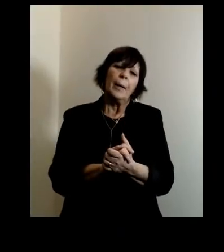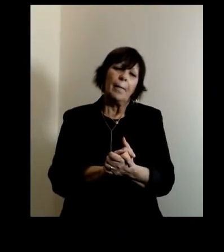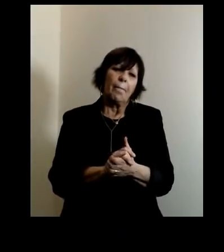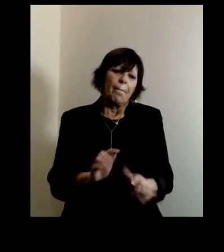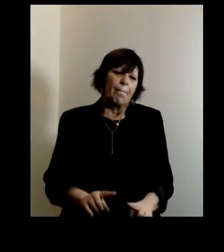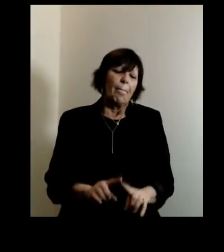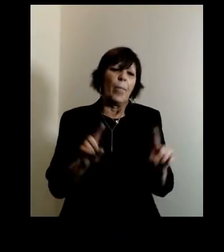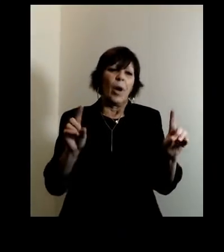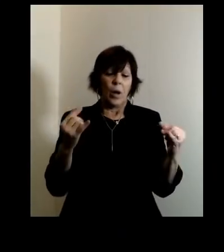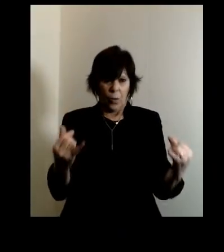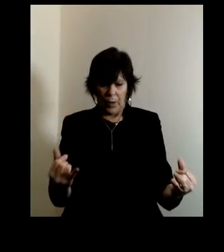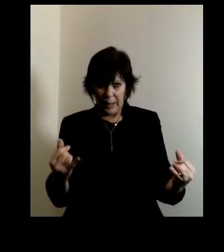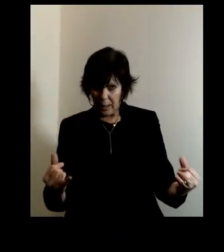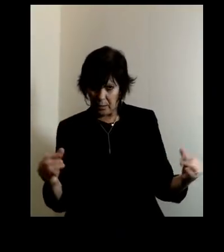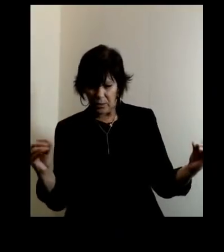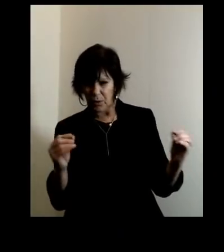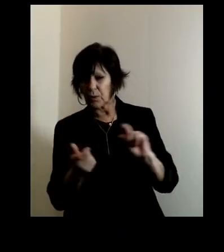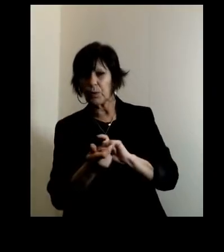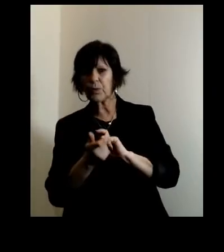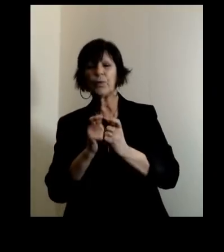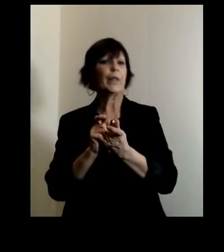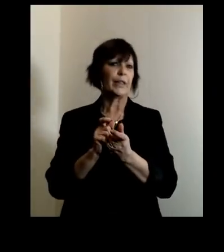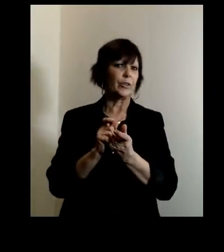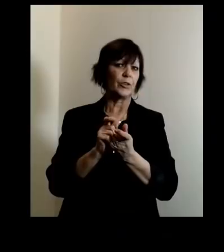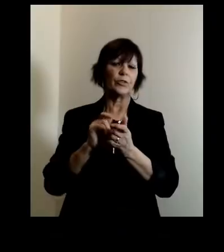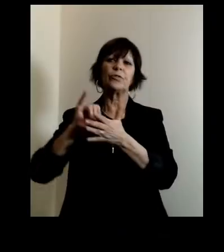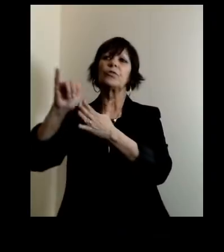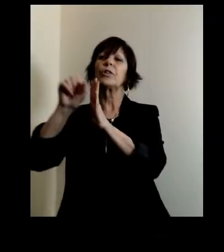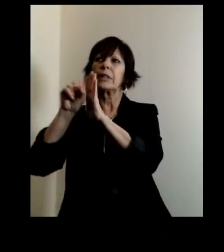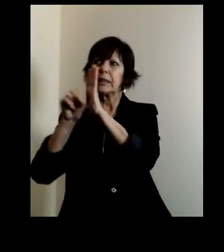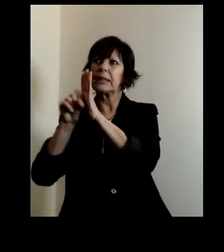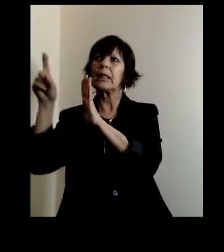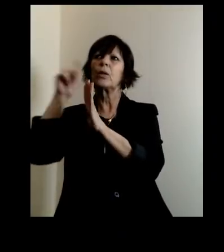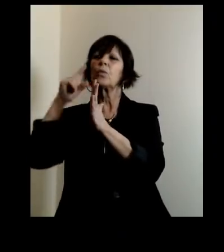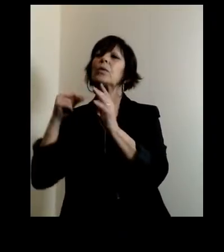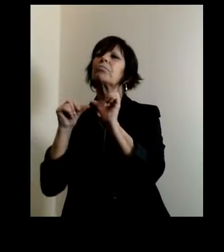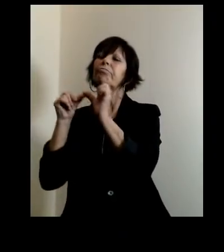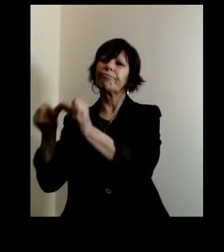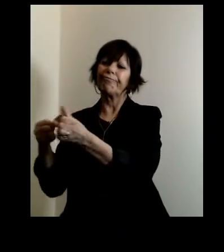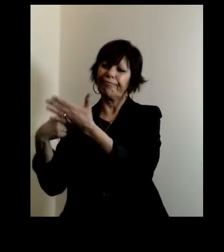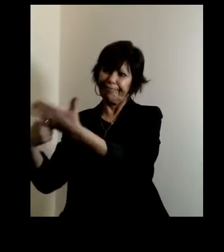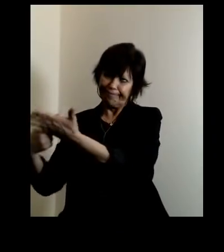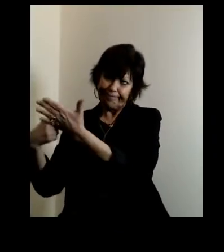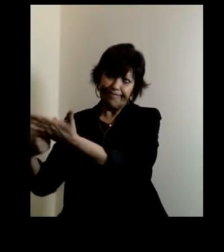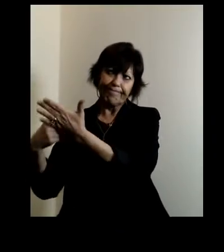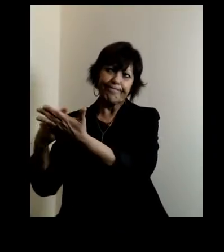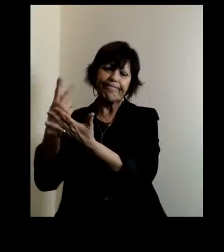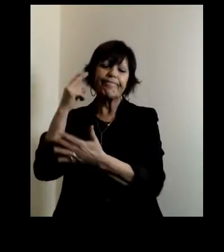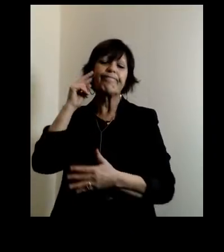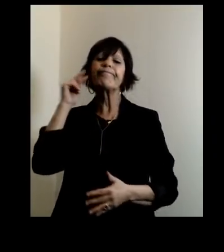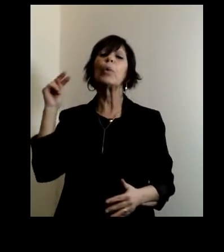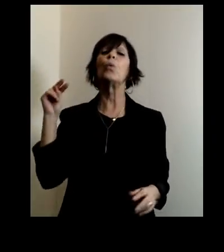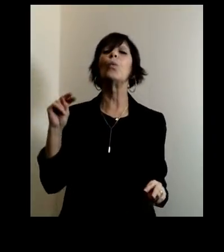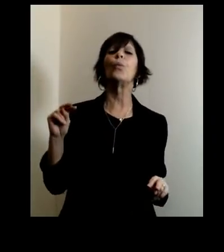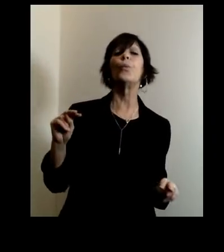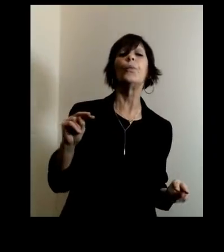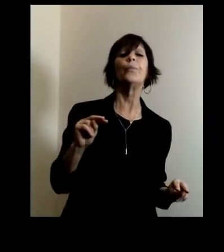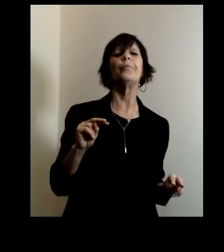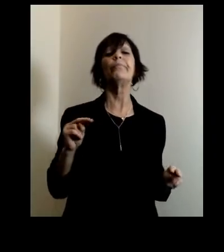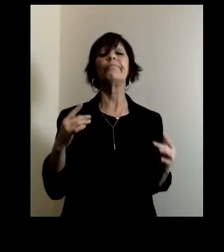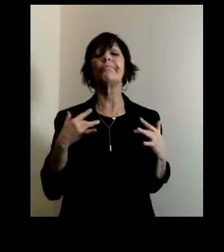But as of right now, there have been no changes, and New York State will continue to discuss this with my office and the our Erie County Department